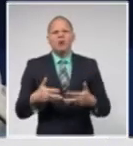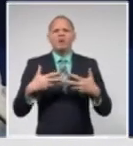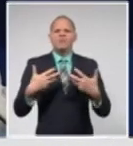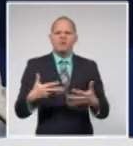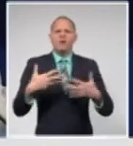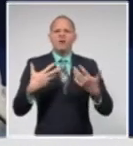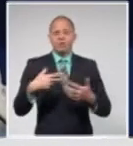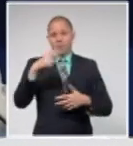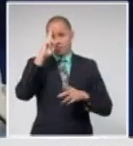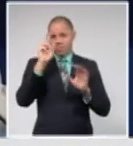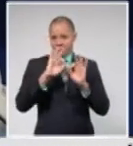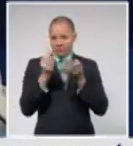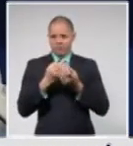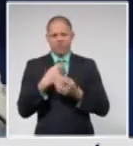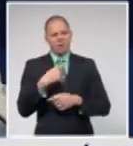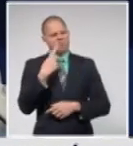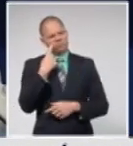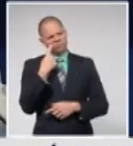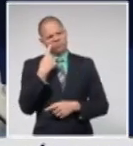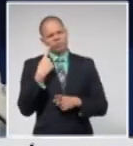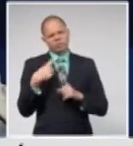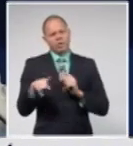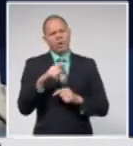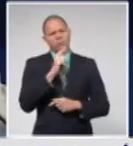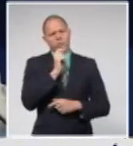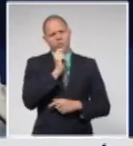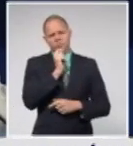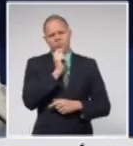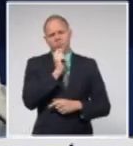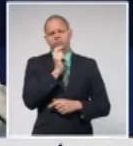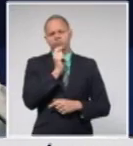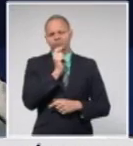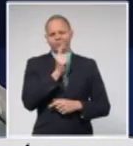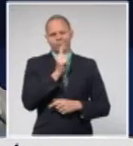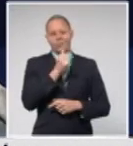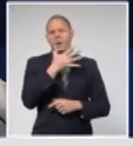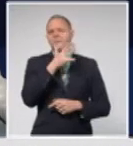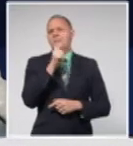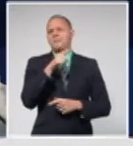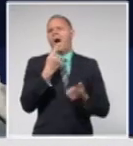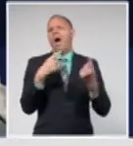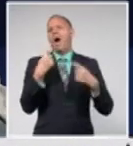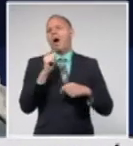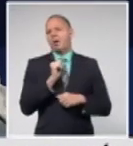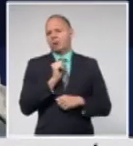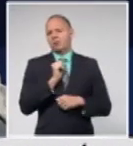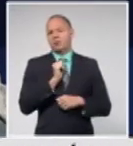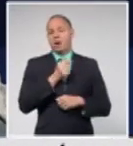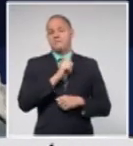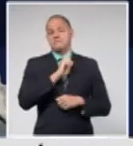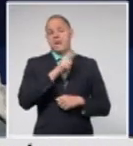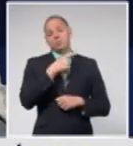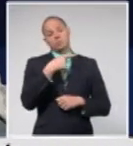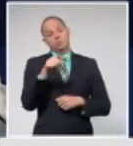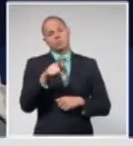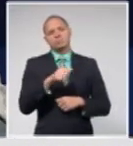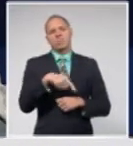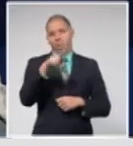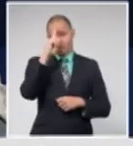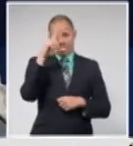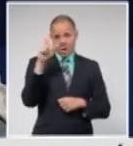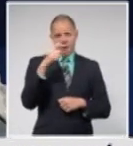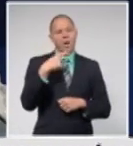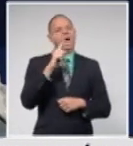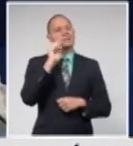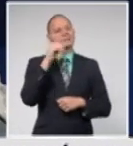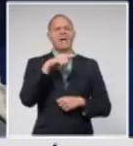by our specialists and the diverse treatment modalities implemented by the Cuban science. That said,